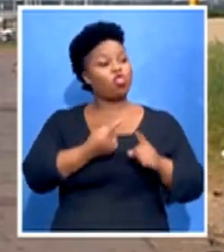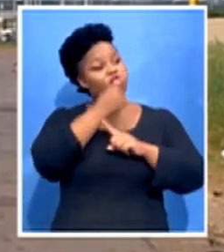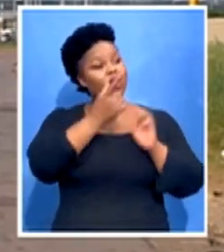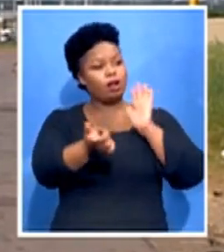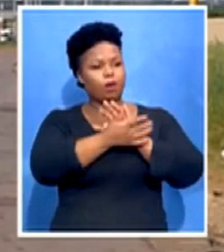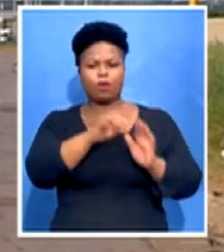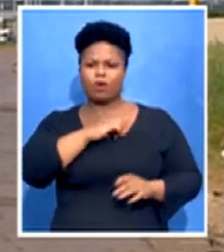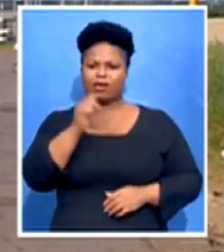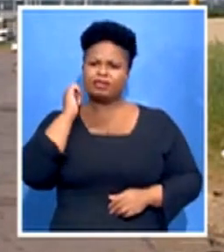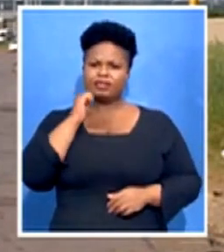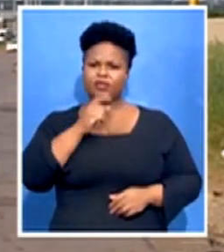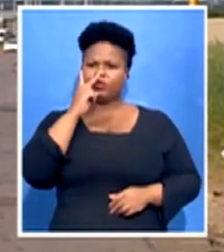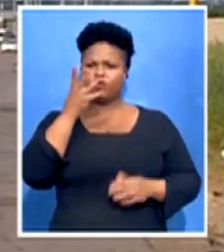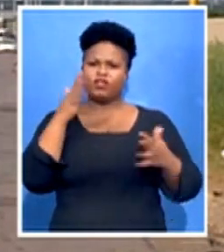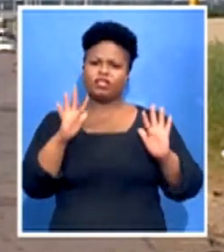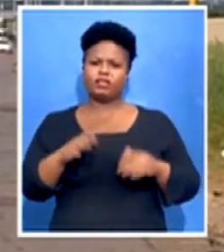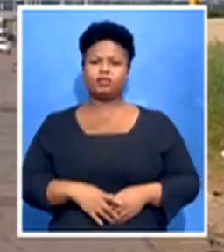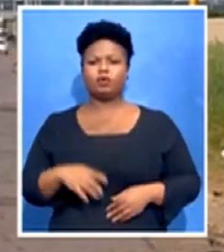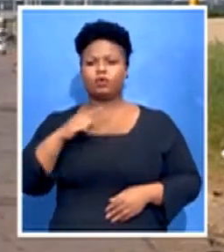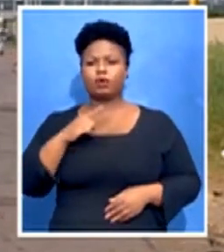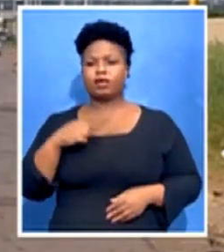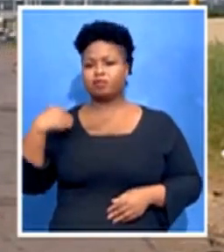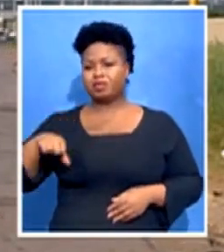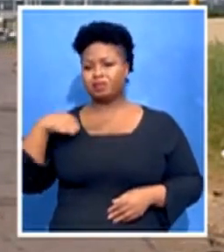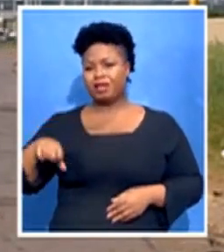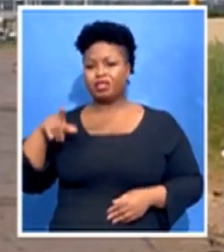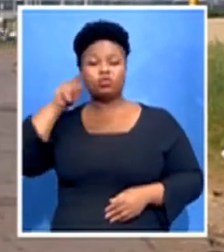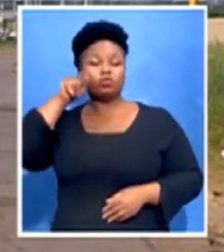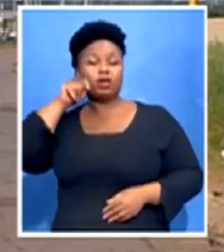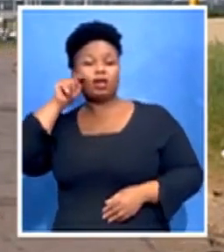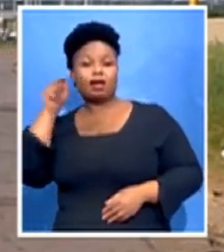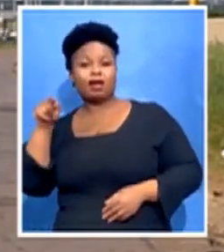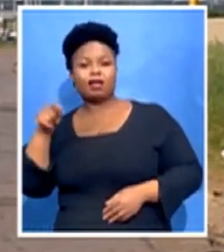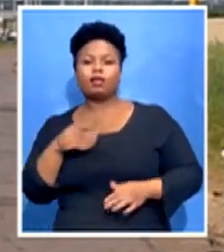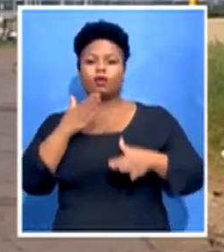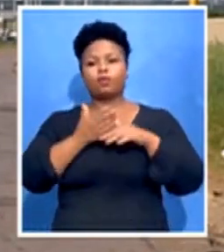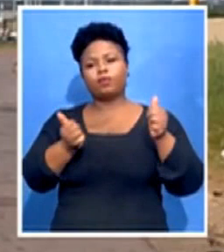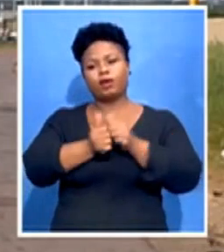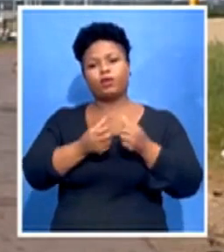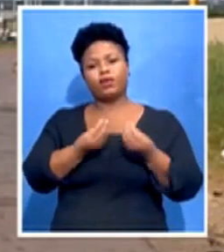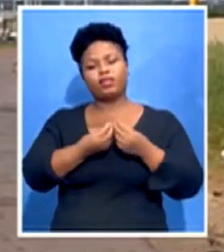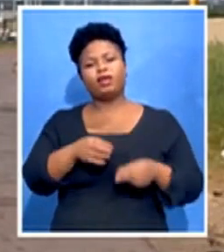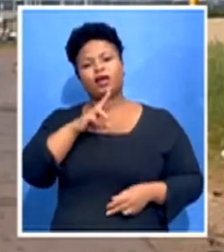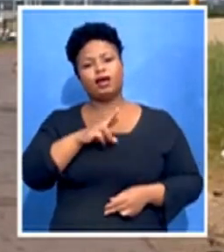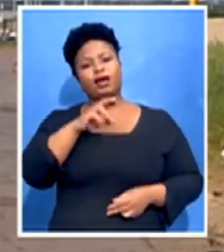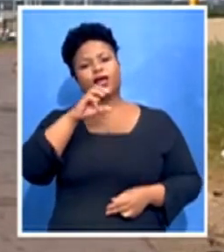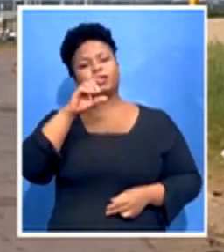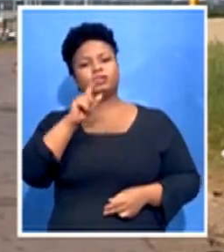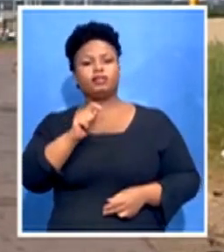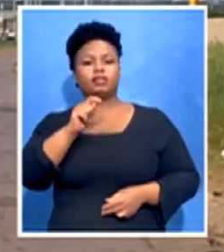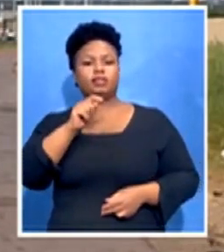Tshwane municipality in conjunction with the Road Traffic Management Corporation launching the Easter